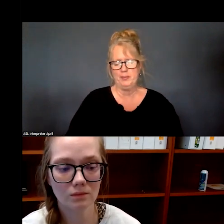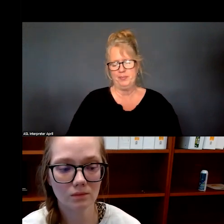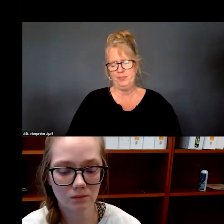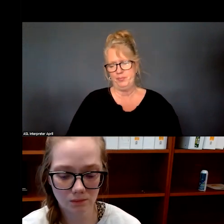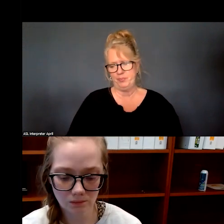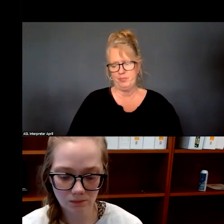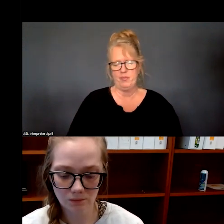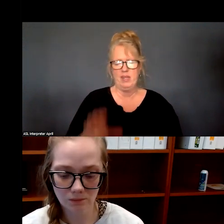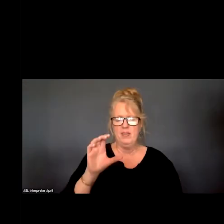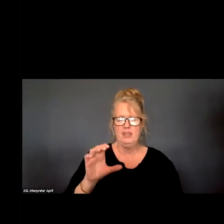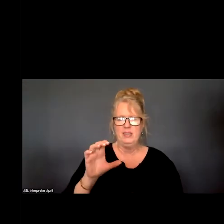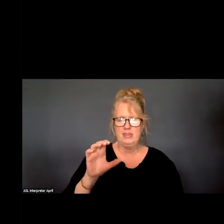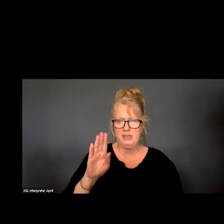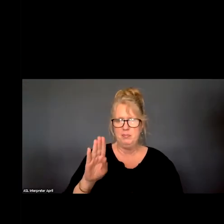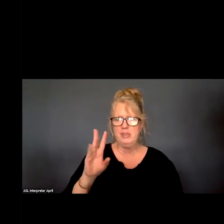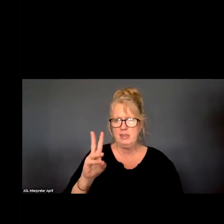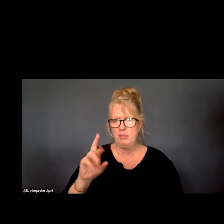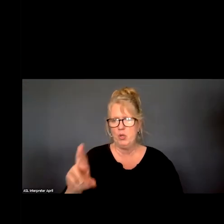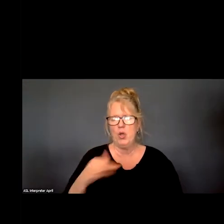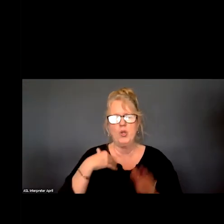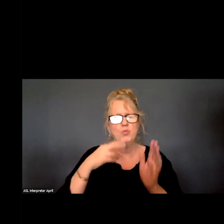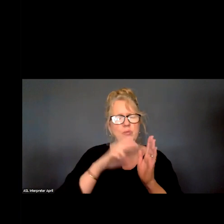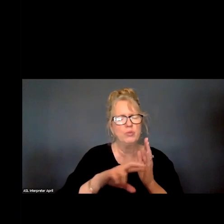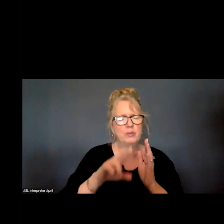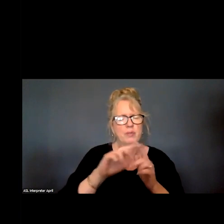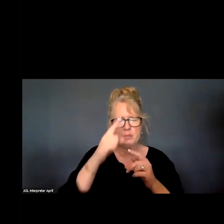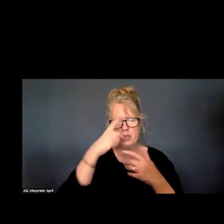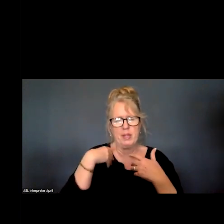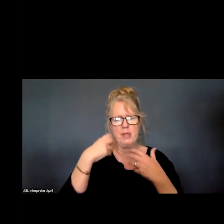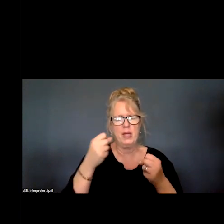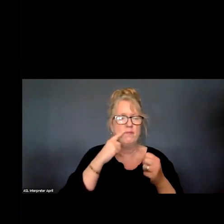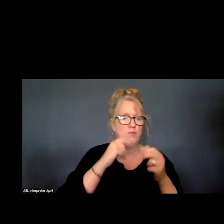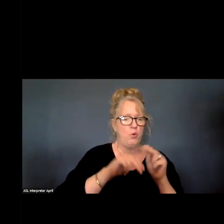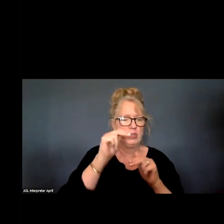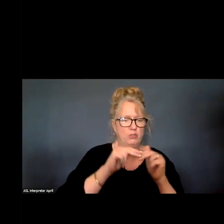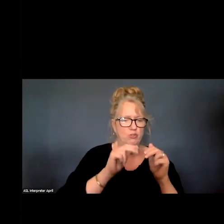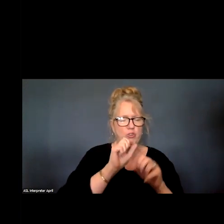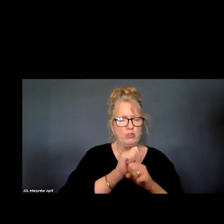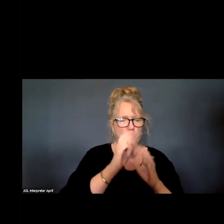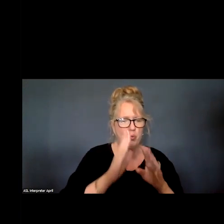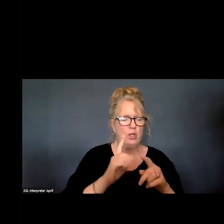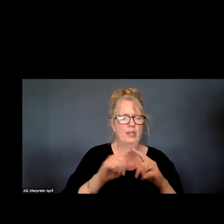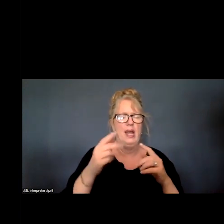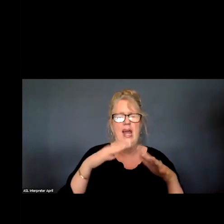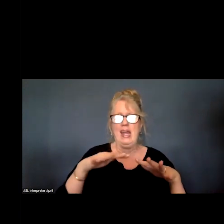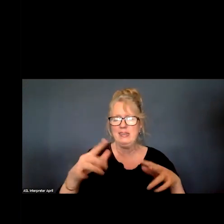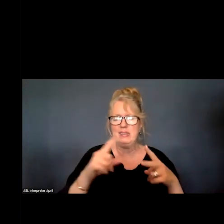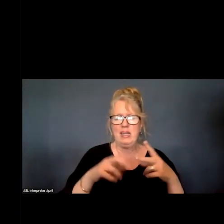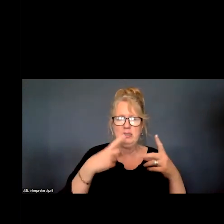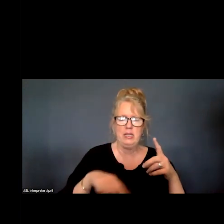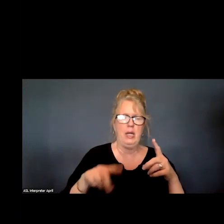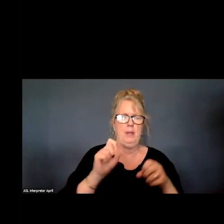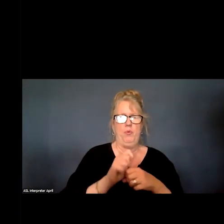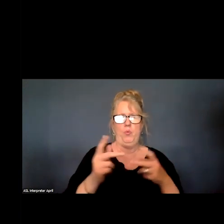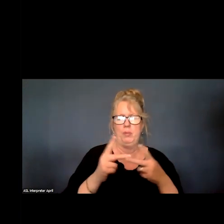In the CBWR Data Center, we regularly research mental health outcomes for construction workers, examining anxiety and depression, workplace bullying. And